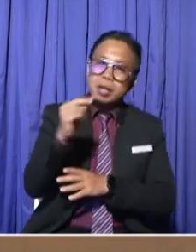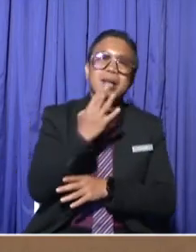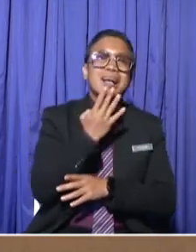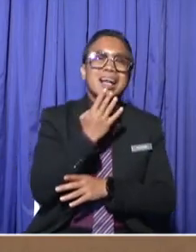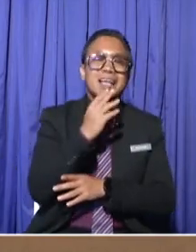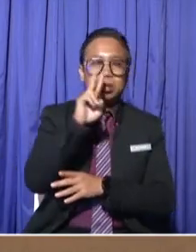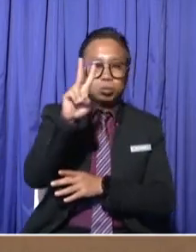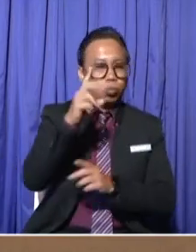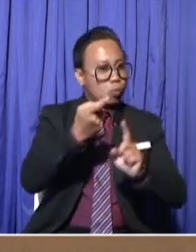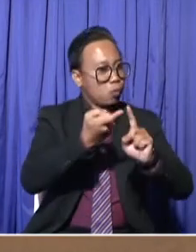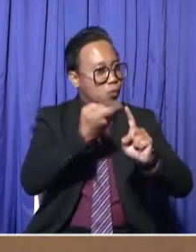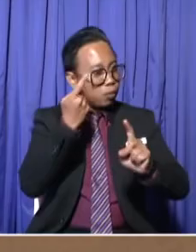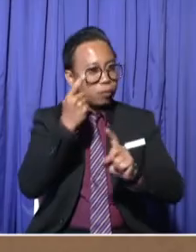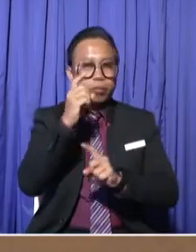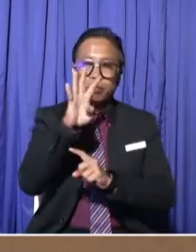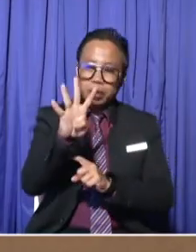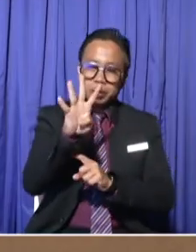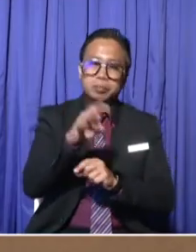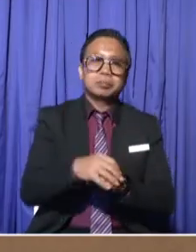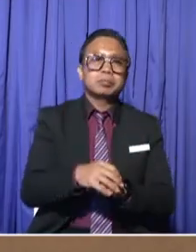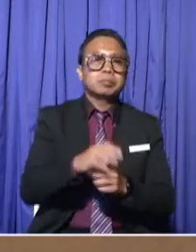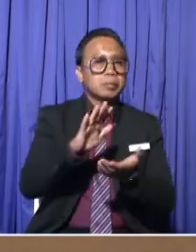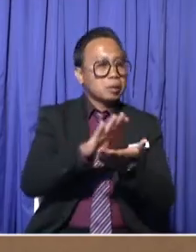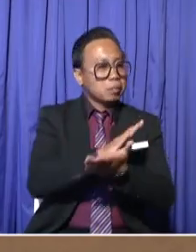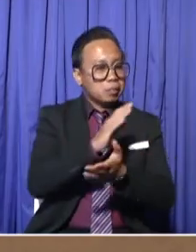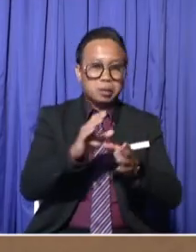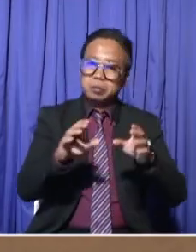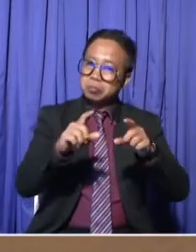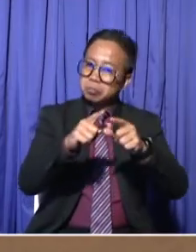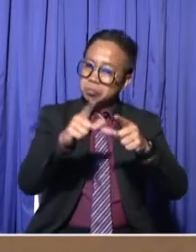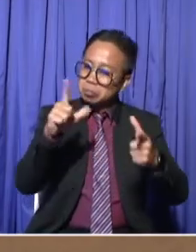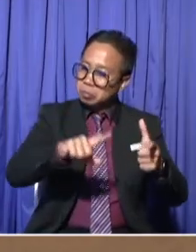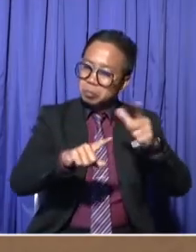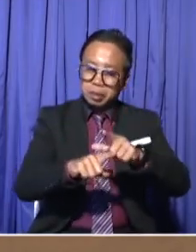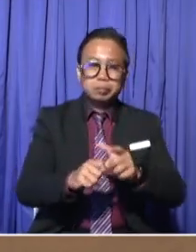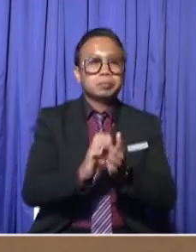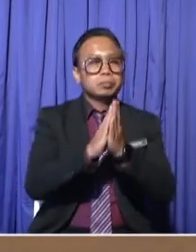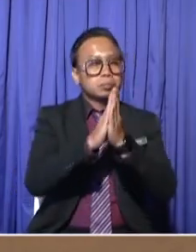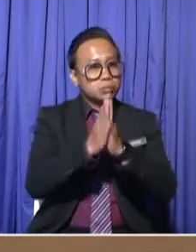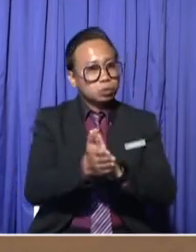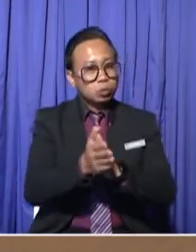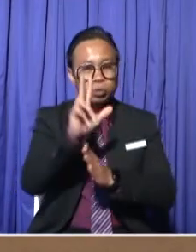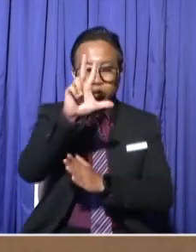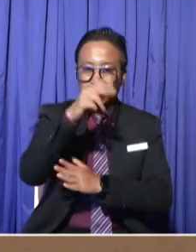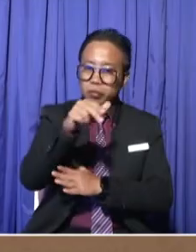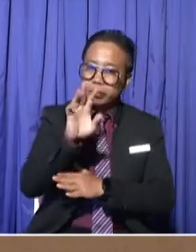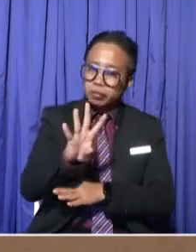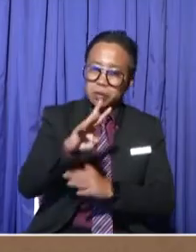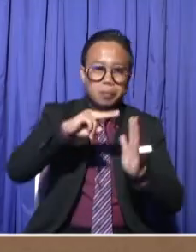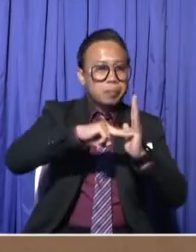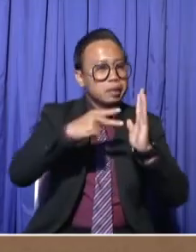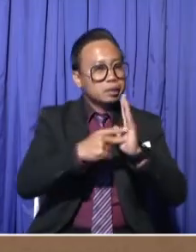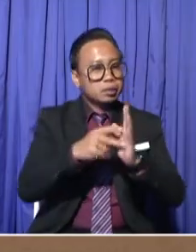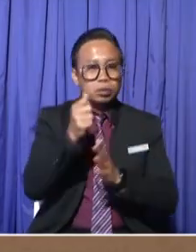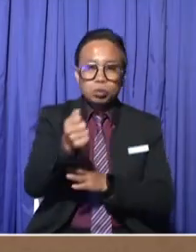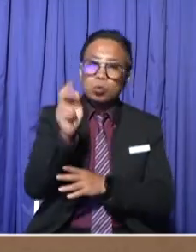2 out of 4 parts of the folded paper. So, 3/4 means you